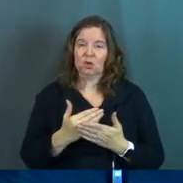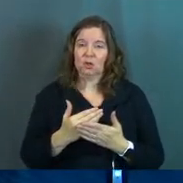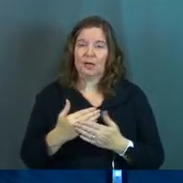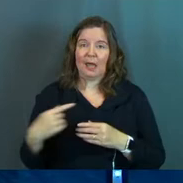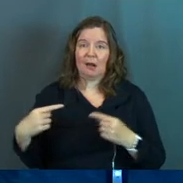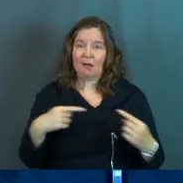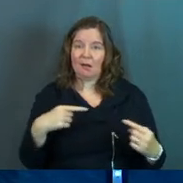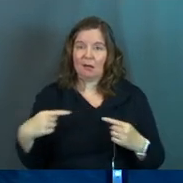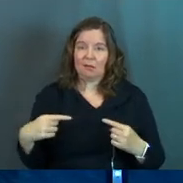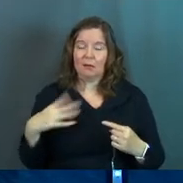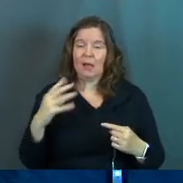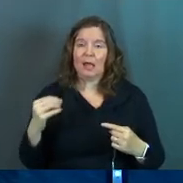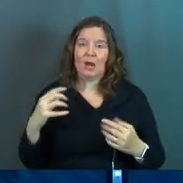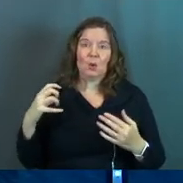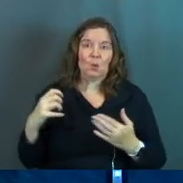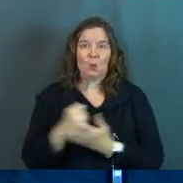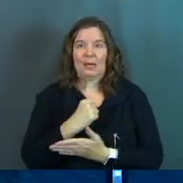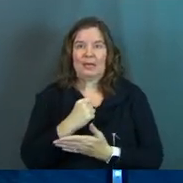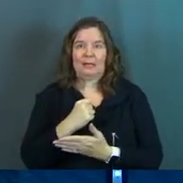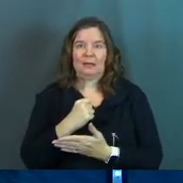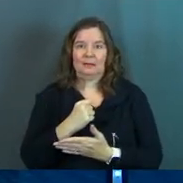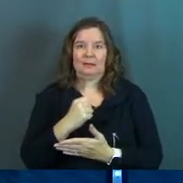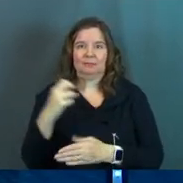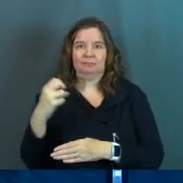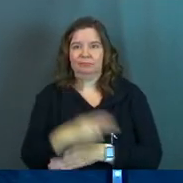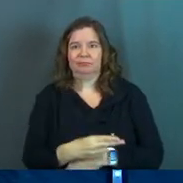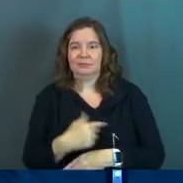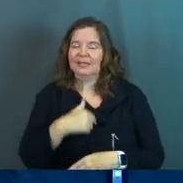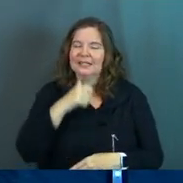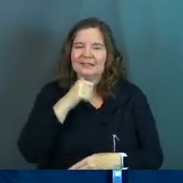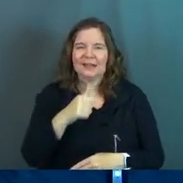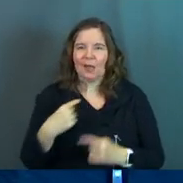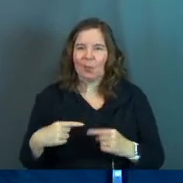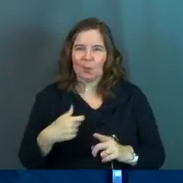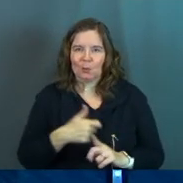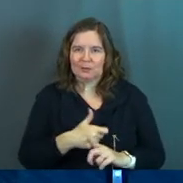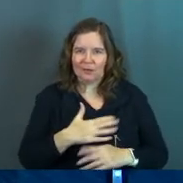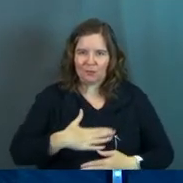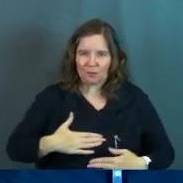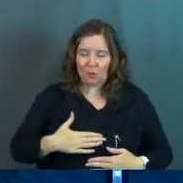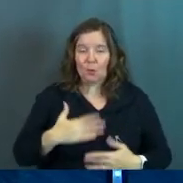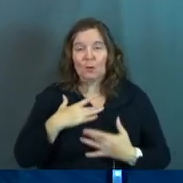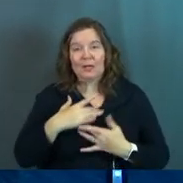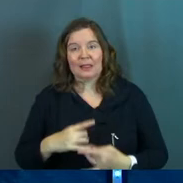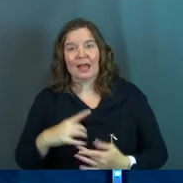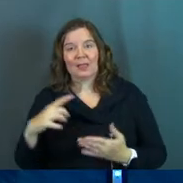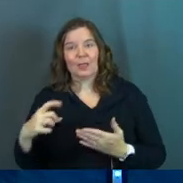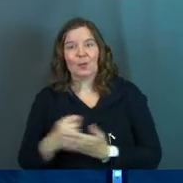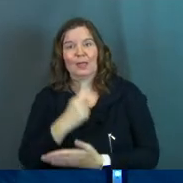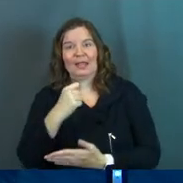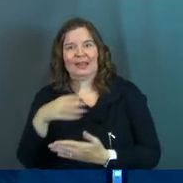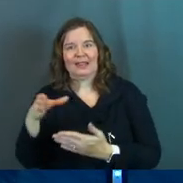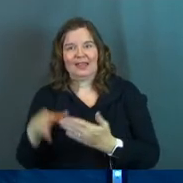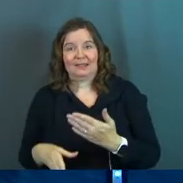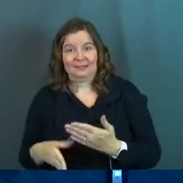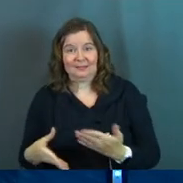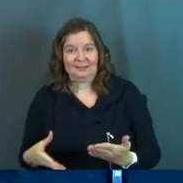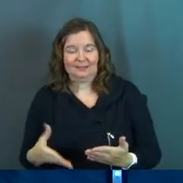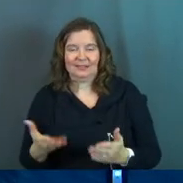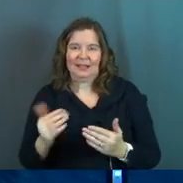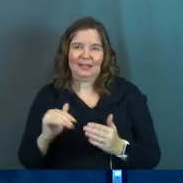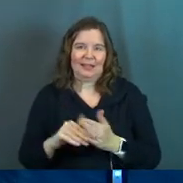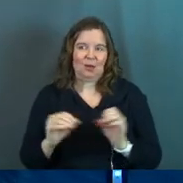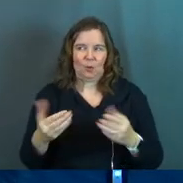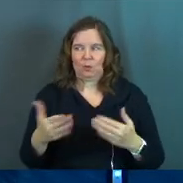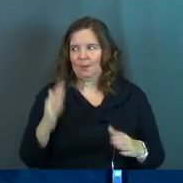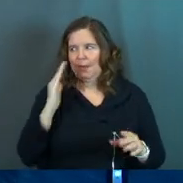at arguing and winning at the end. It's not the quarrel that we enjoy. We like the win. Again,